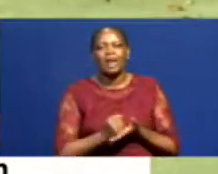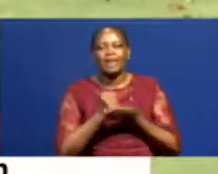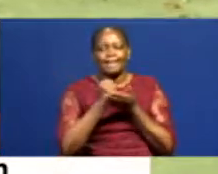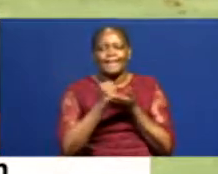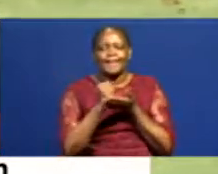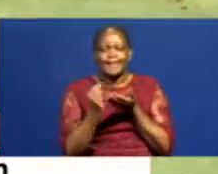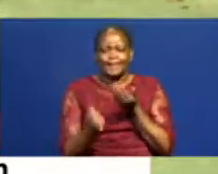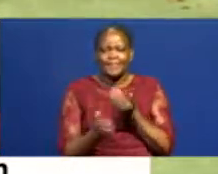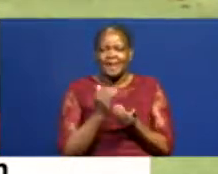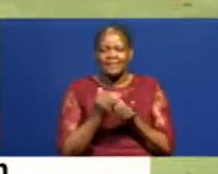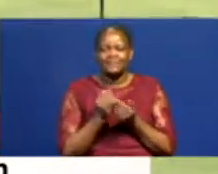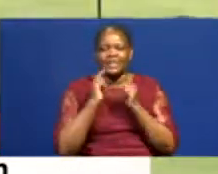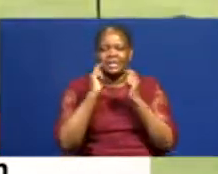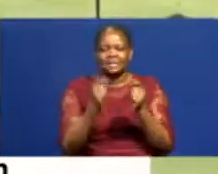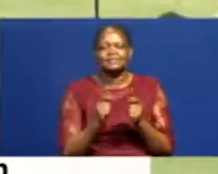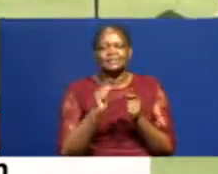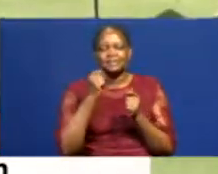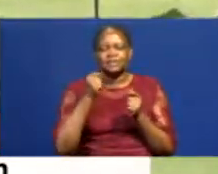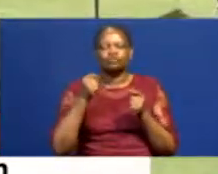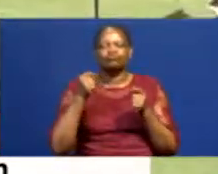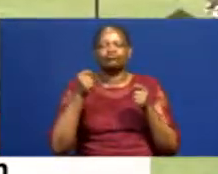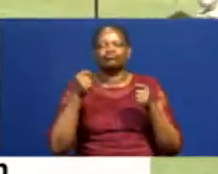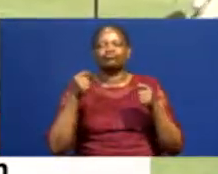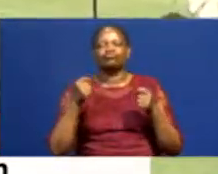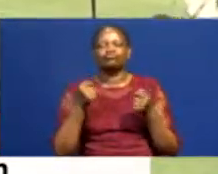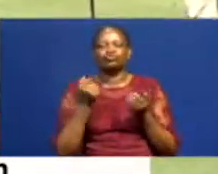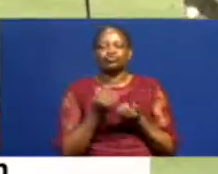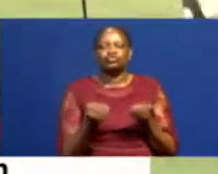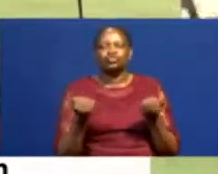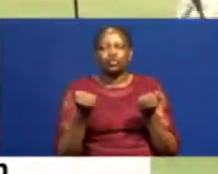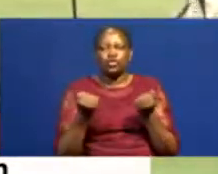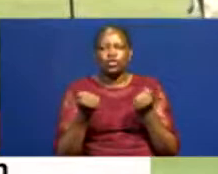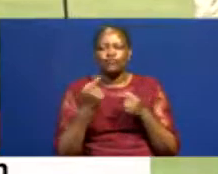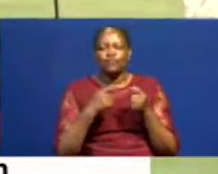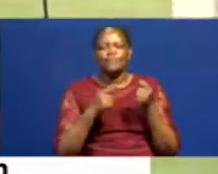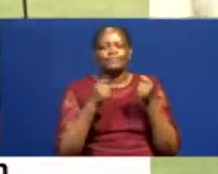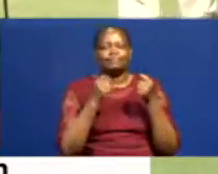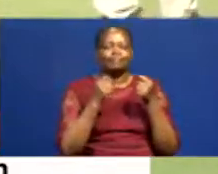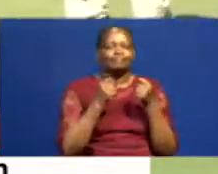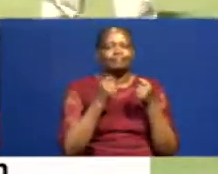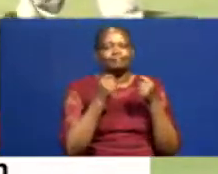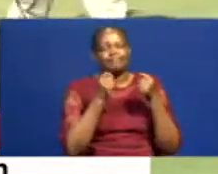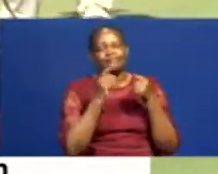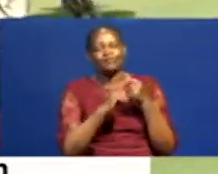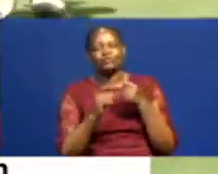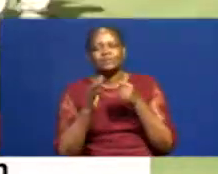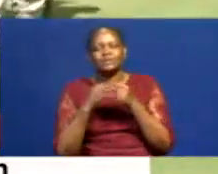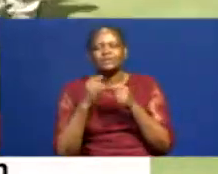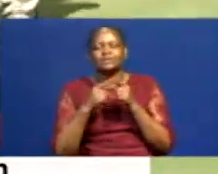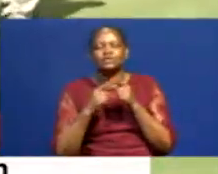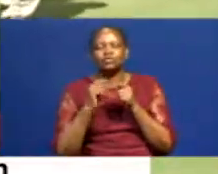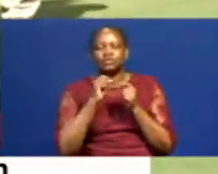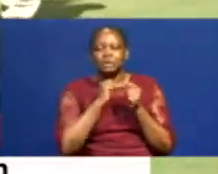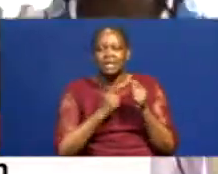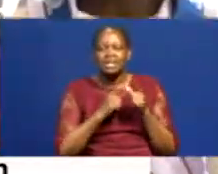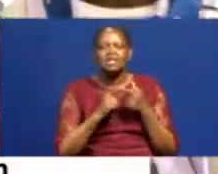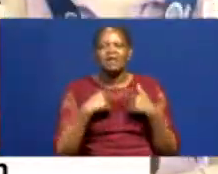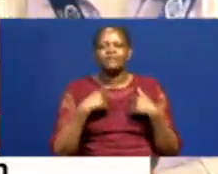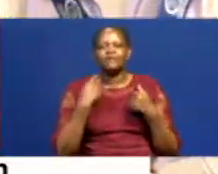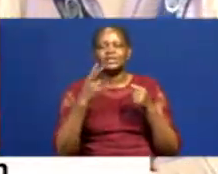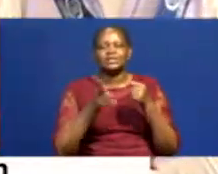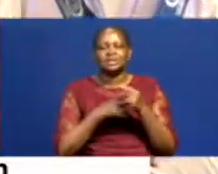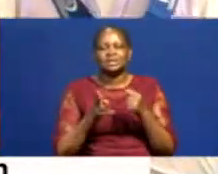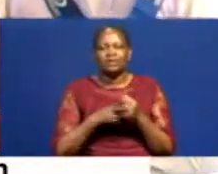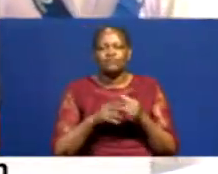nurturing talent in Kenyan juniors starting from the age of 5 years old. Junior Golf Foundation already has